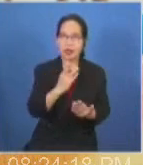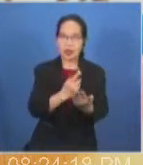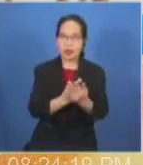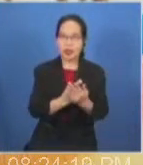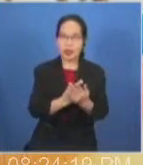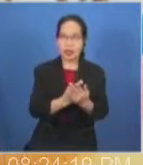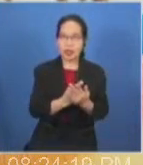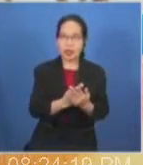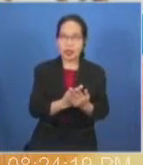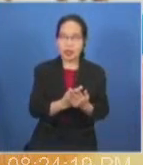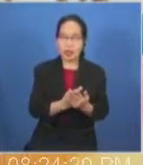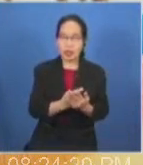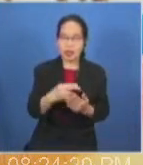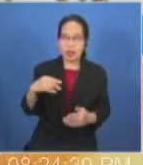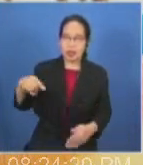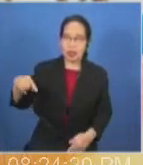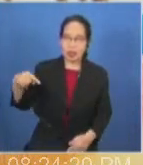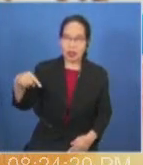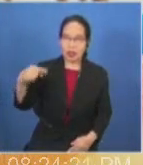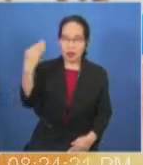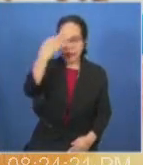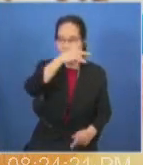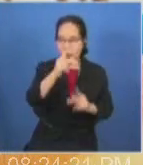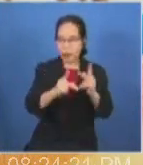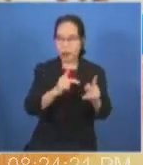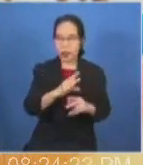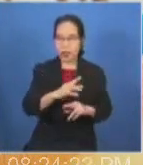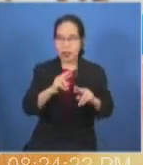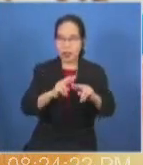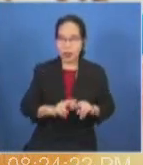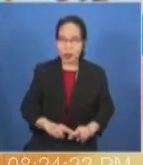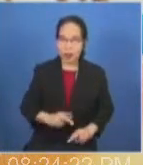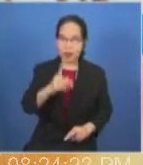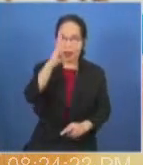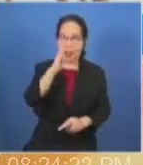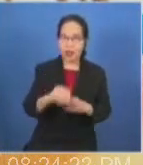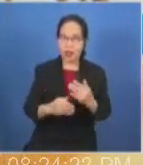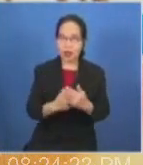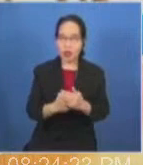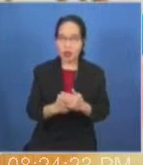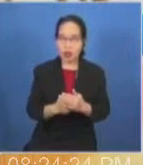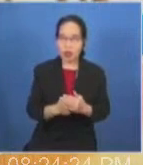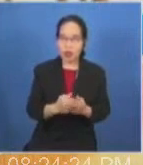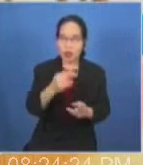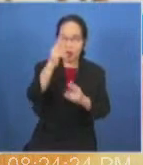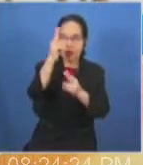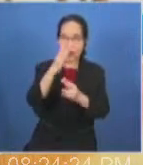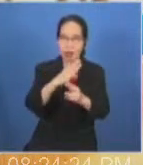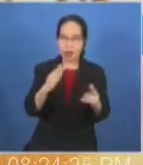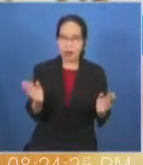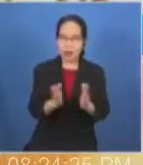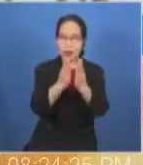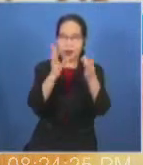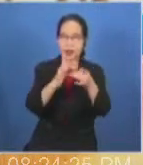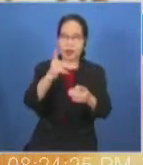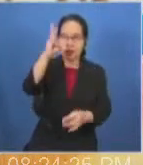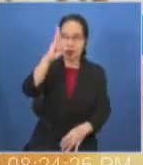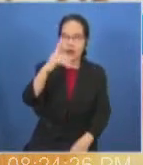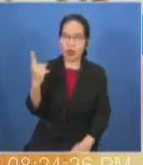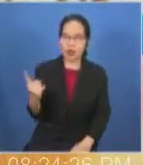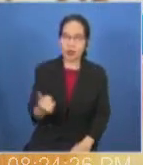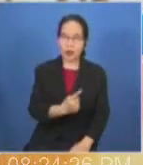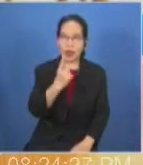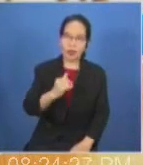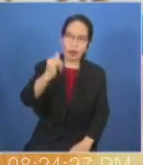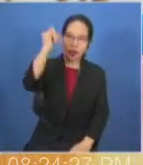little instruments so that His goodness will reach our fellow men. All glory, honor, and praises